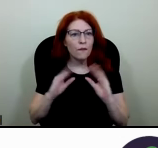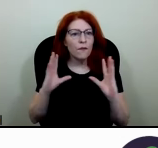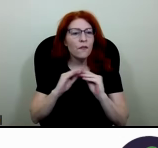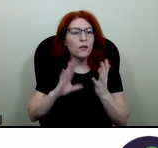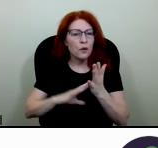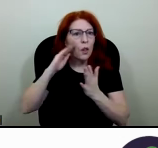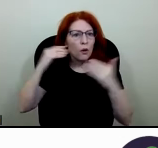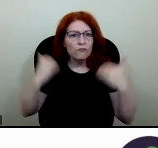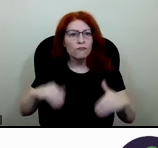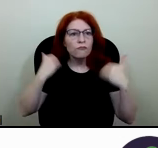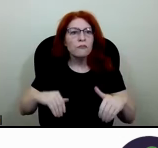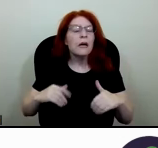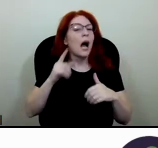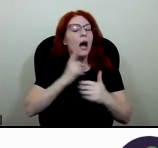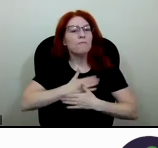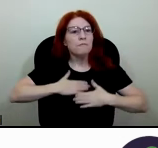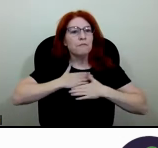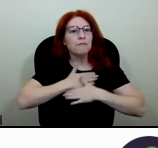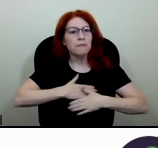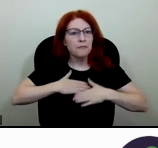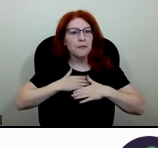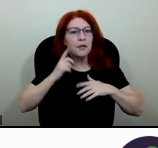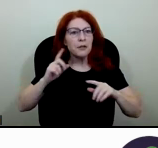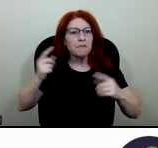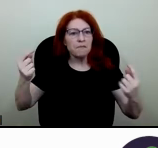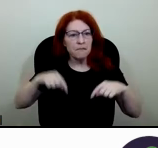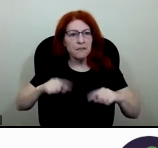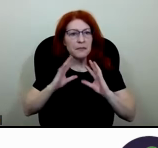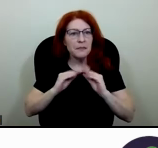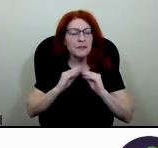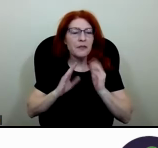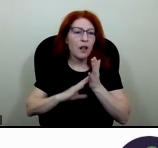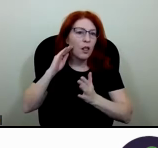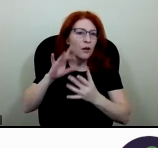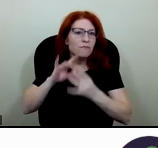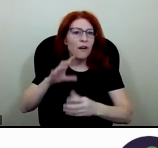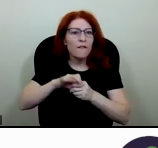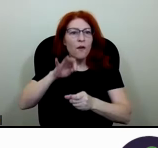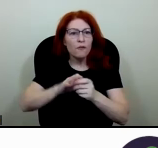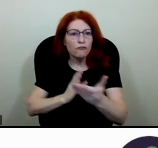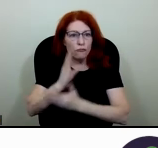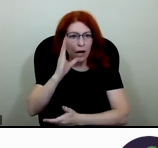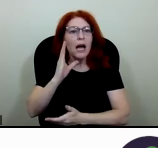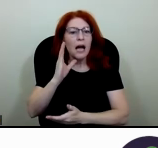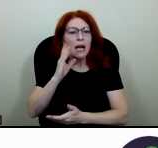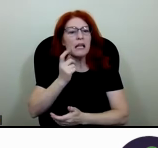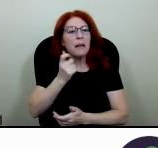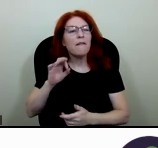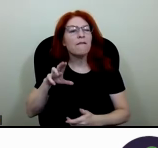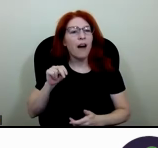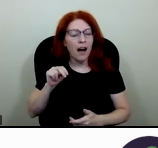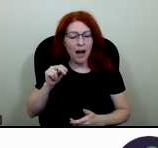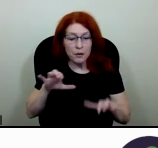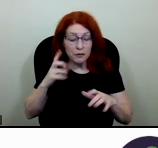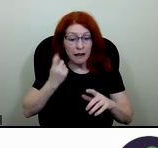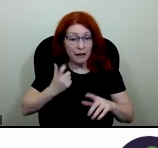lot. And we really appreciate you attending this session to learn about your voting rights. We're going to try to make it a little bit of fun. We're going to do something a little